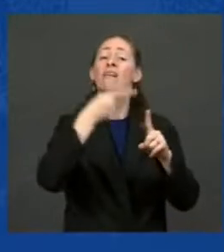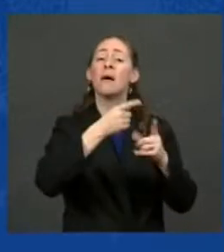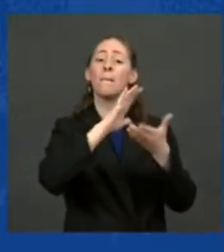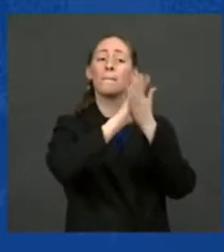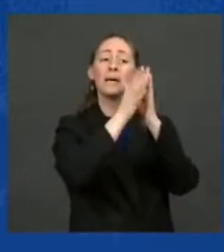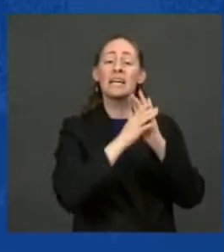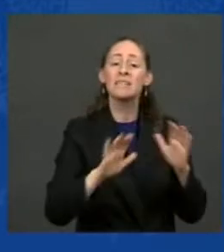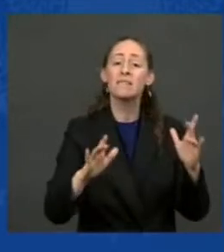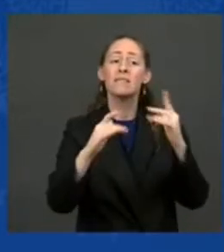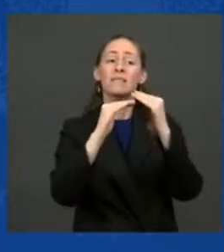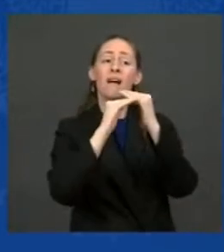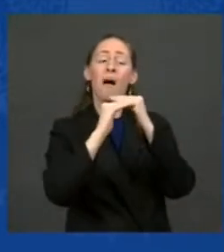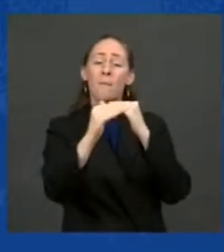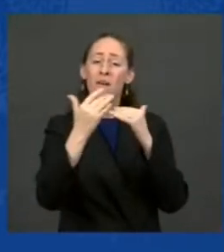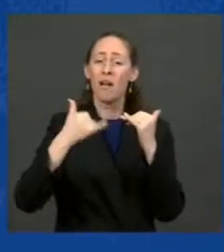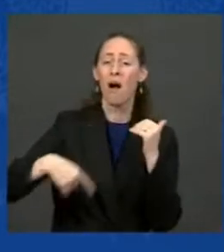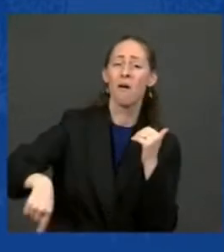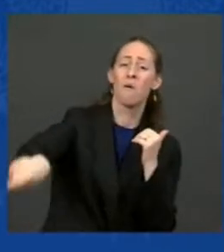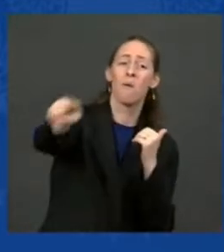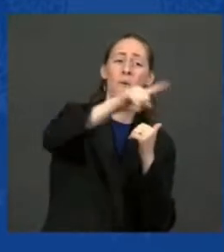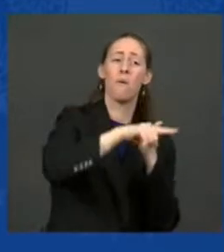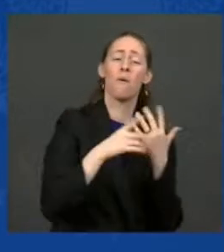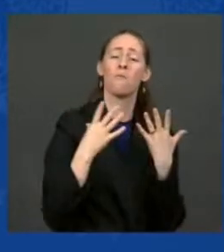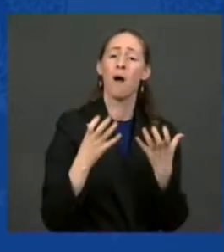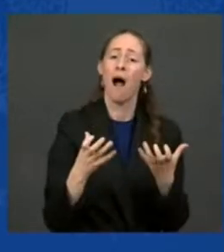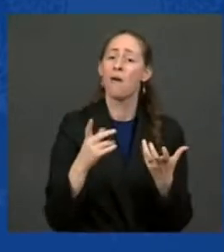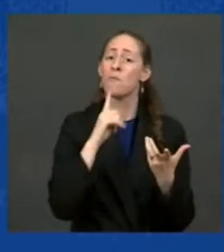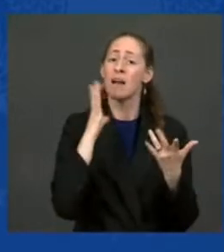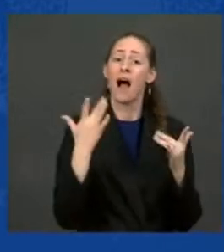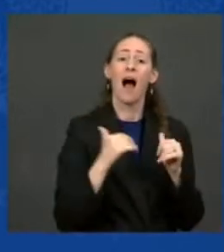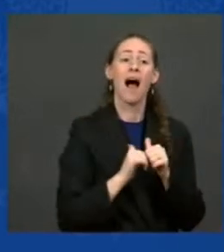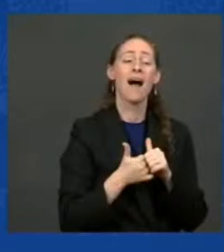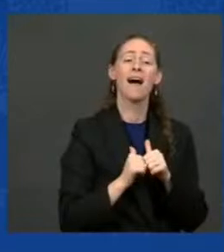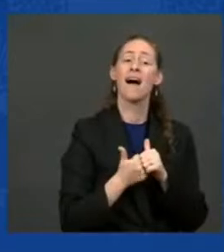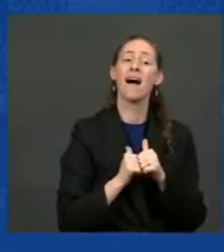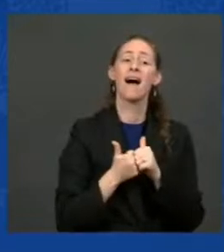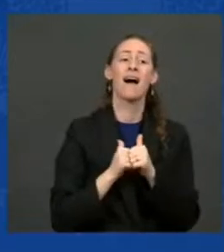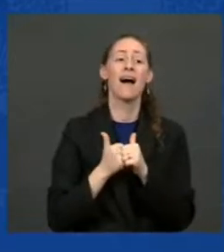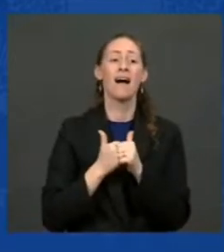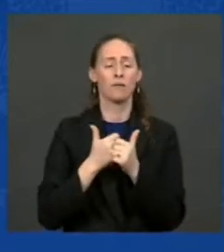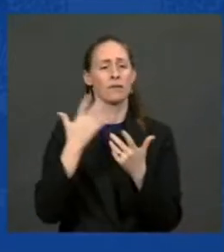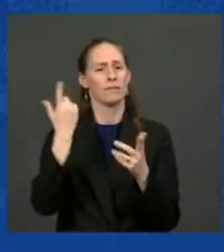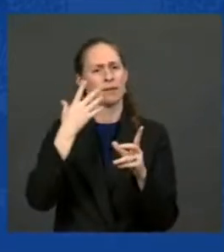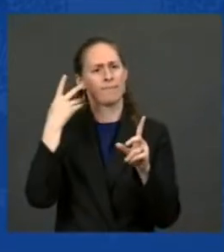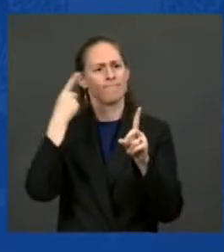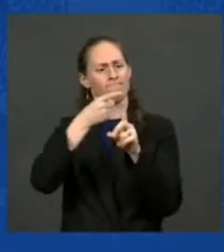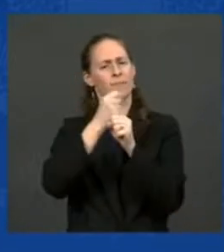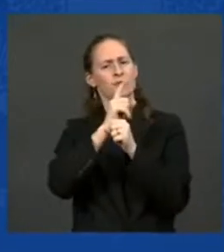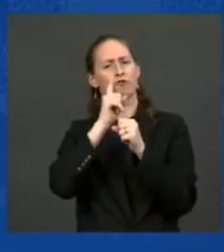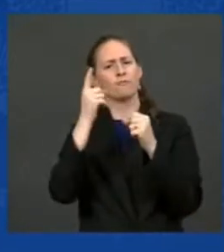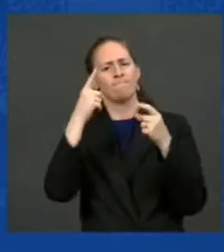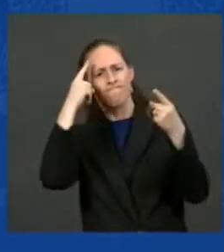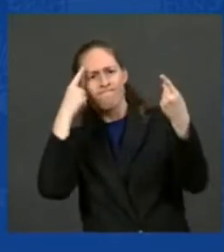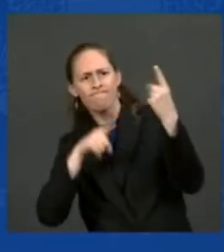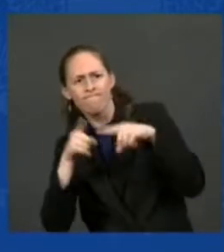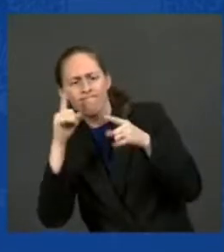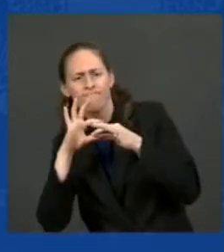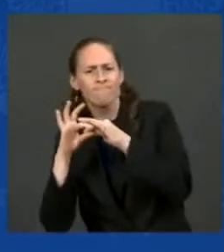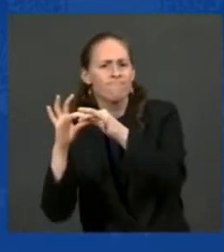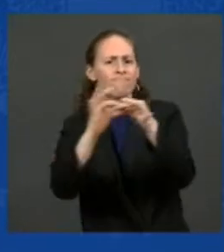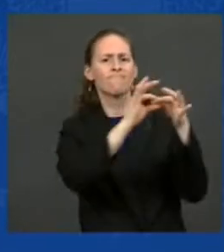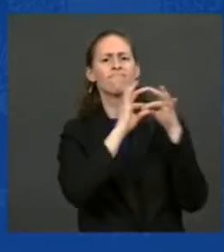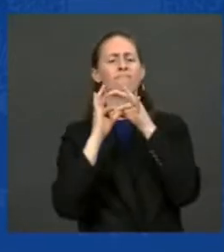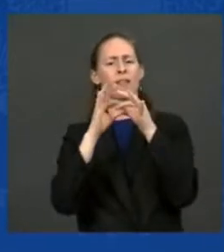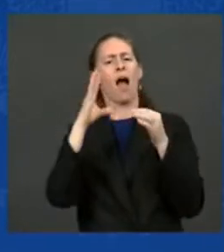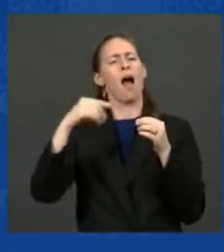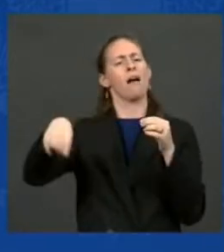home and abroad is rooted in the triumph of democratic values and the rule of law. The confirmation of my father's